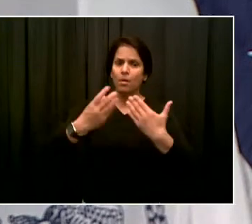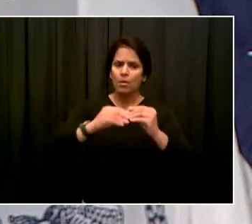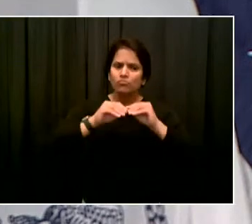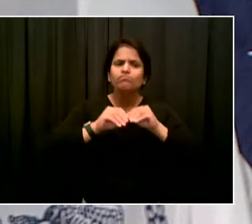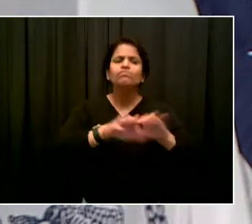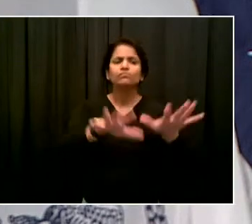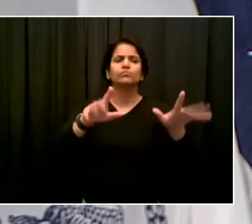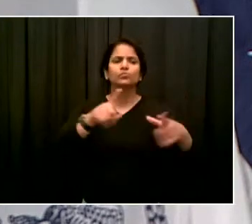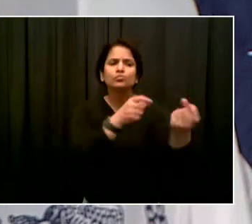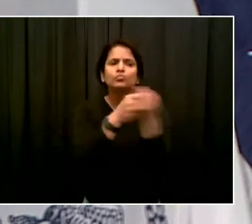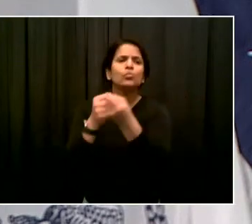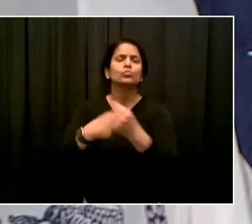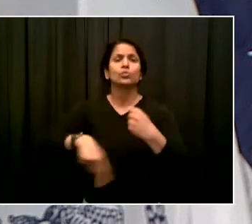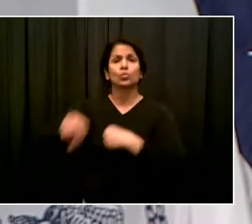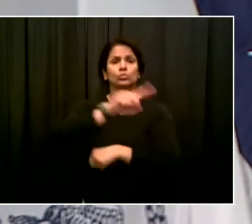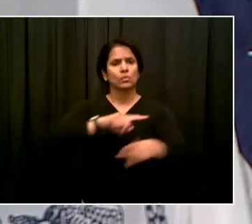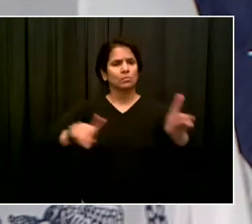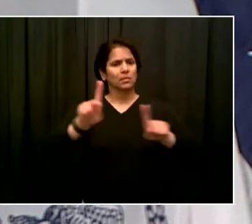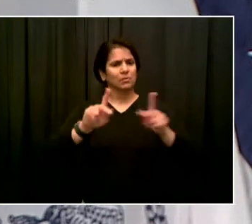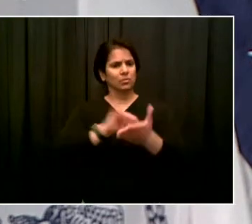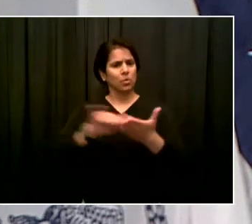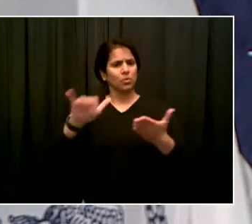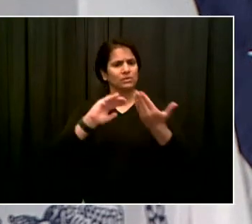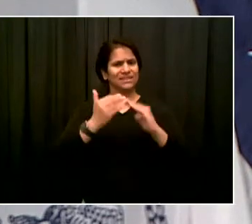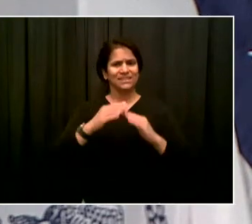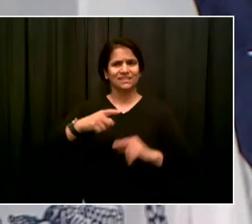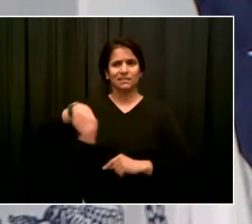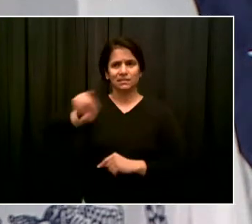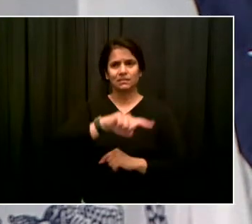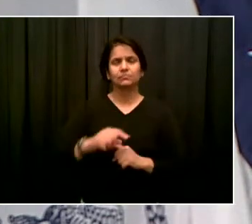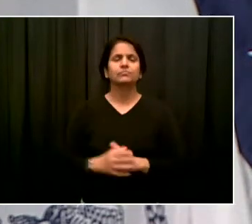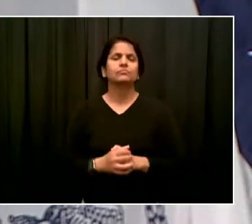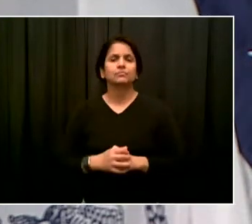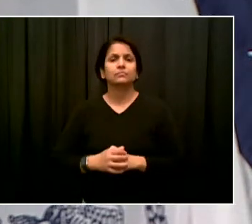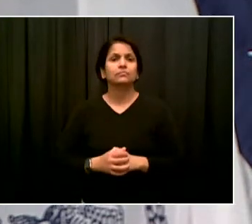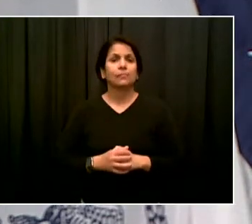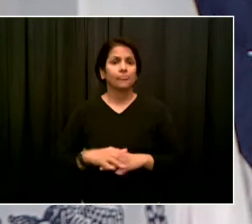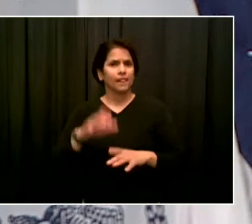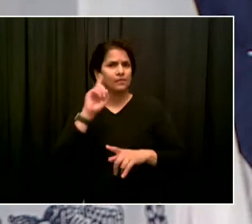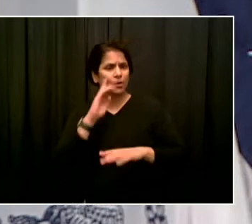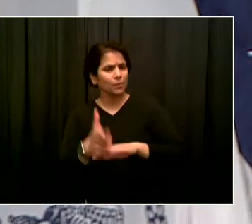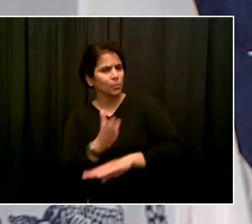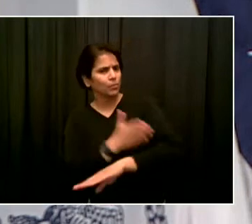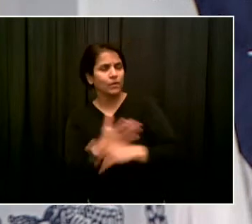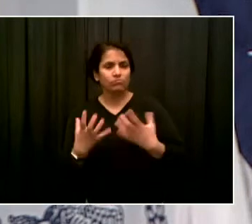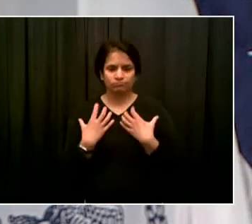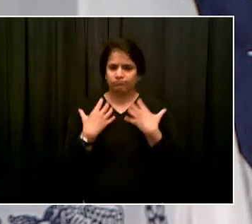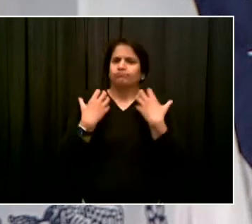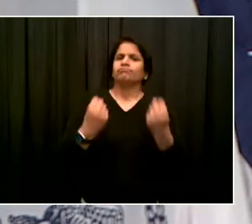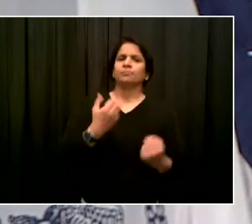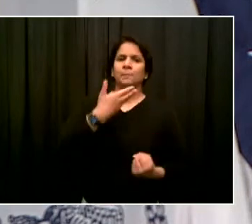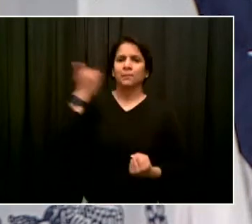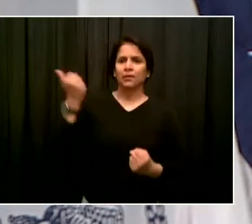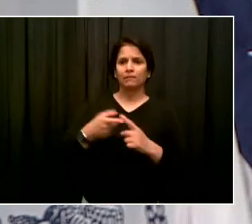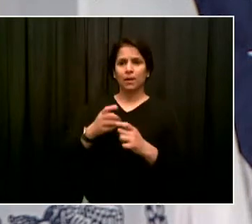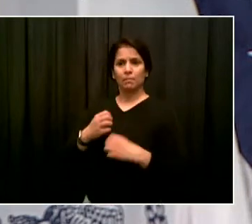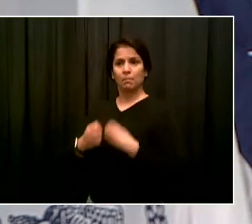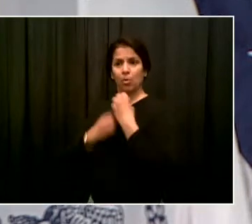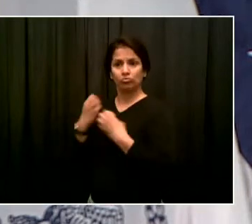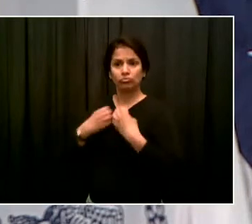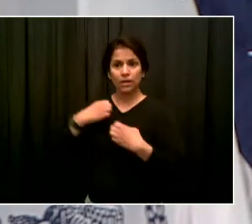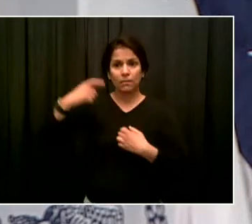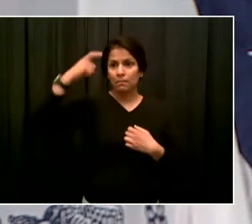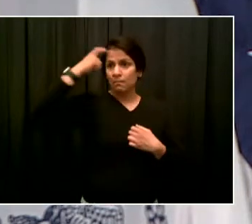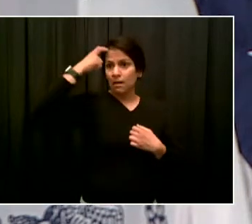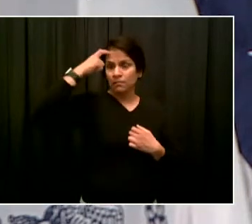people every year with a different and better approach to their mental health needs. Yesterday, we talked about mental health in our schools. We talked about